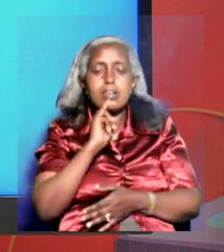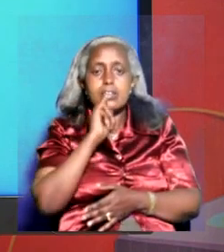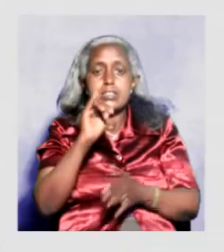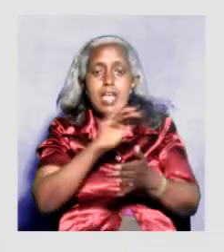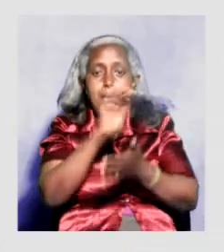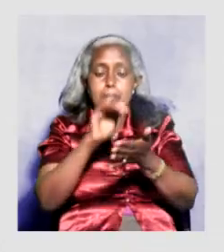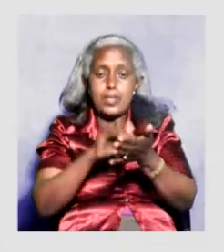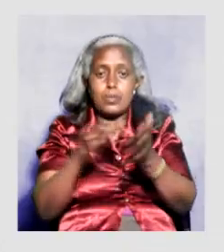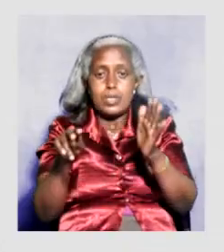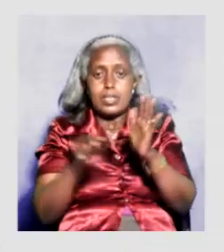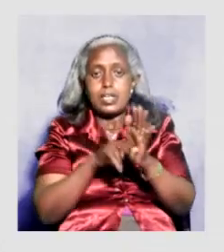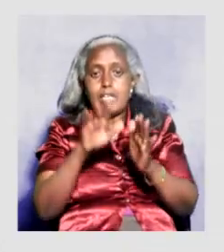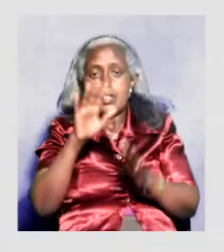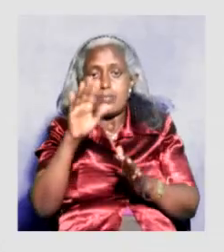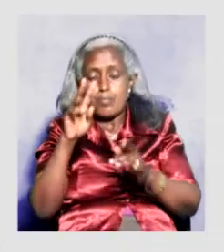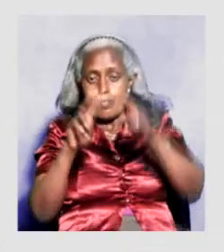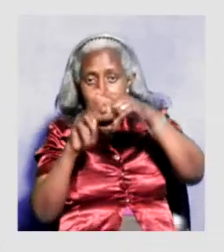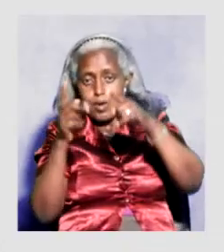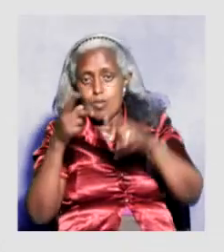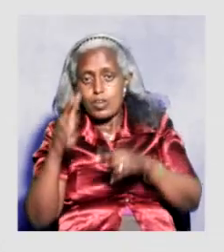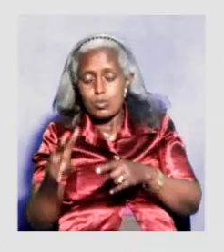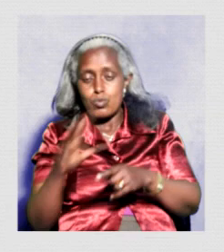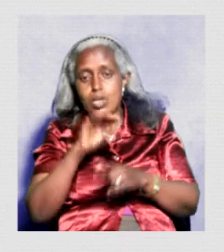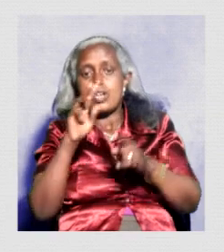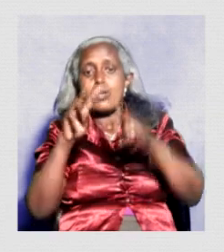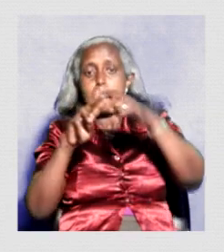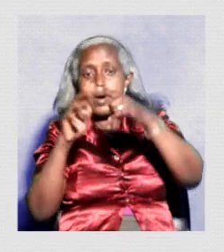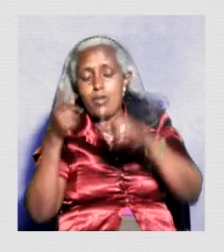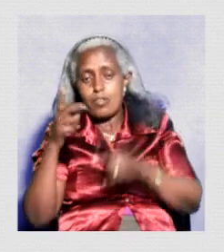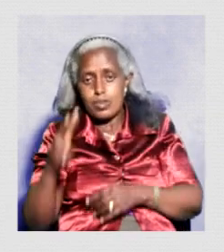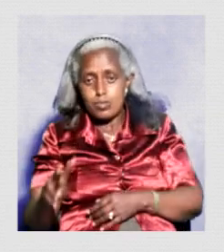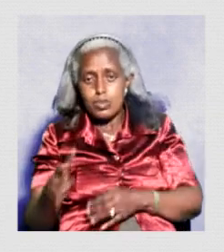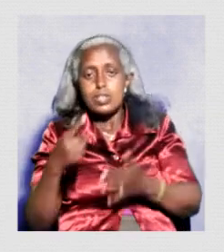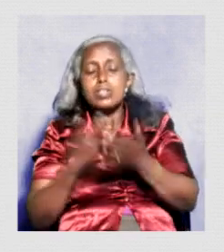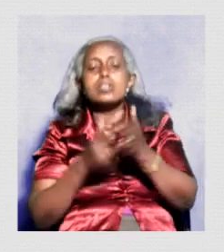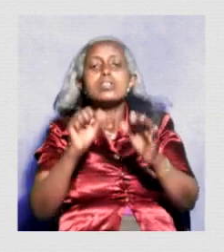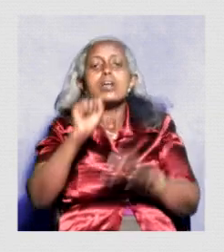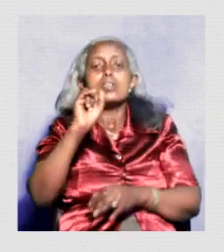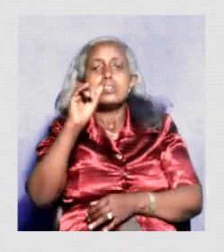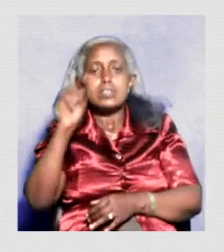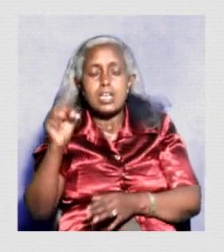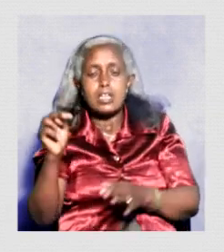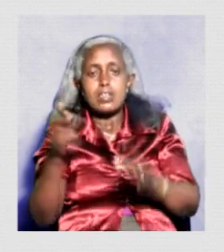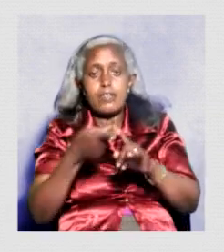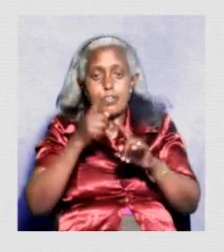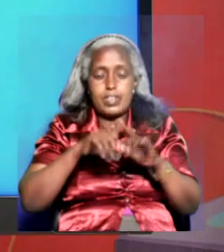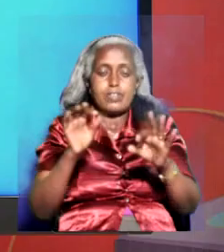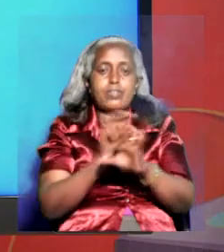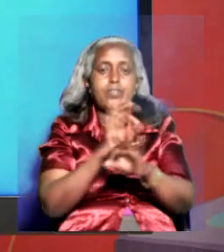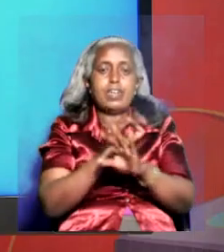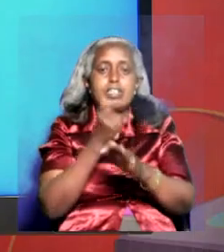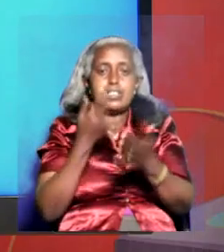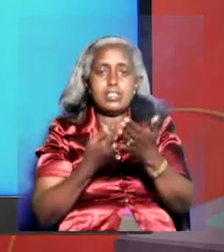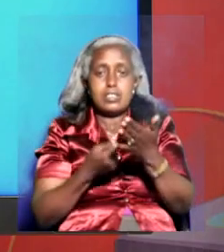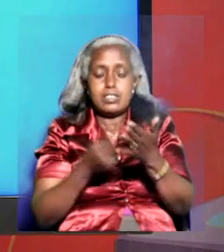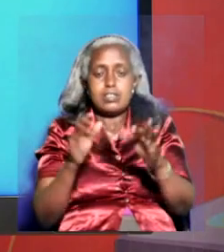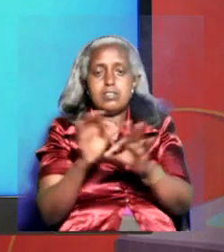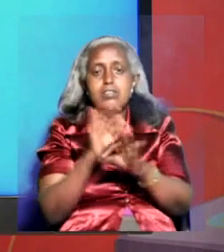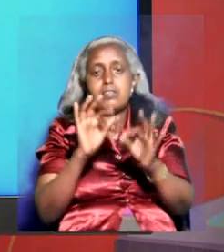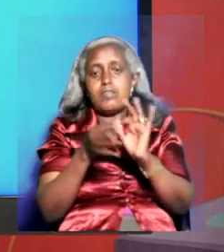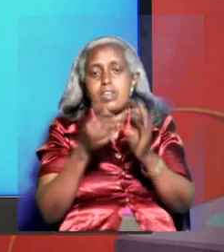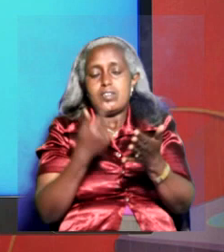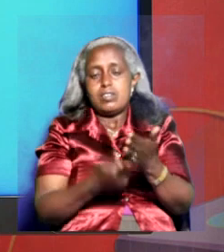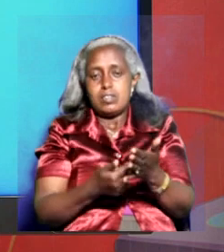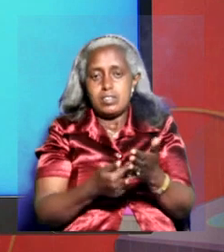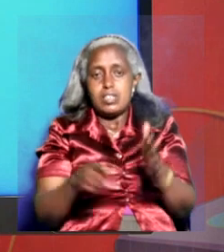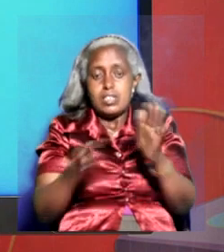between -pi over 2 and pi over 2. Sine inverse function is defined on this. So -1 over 2, and